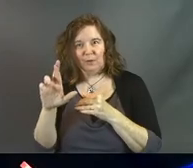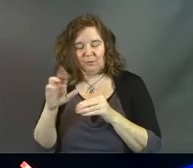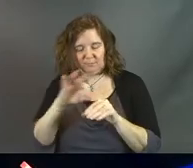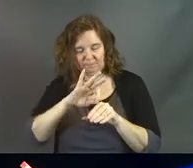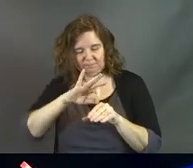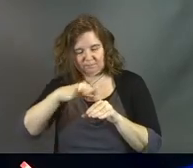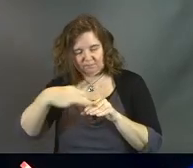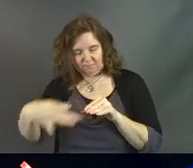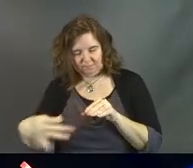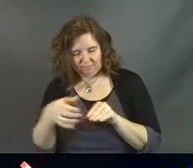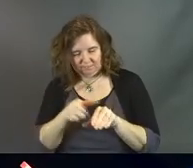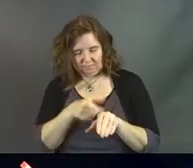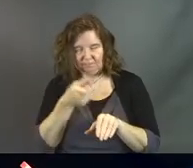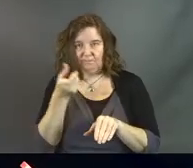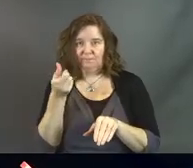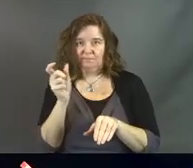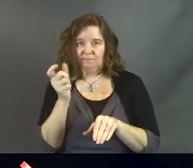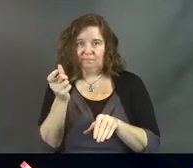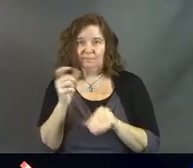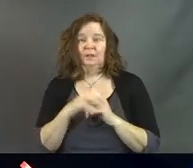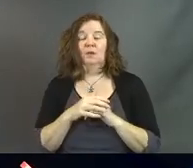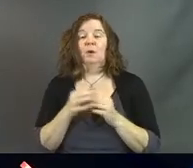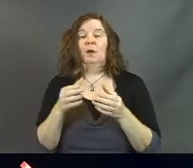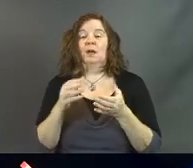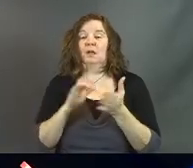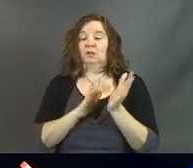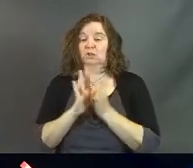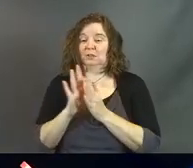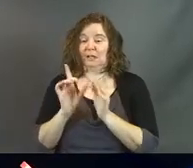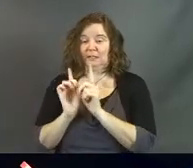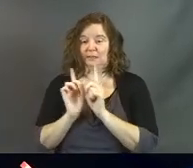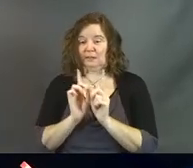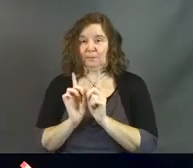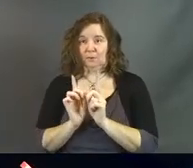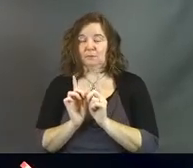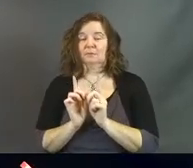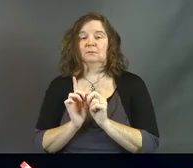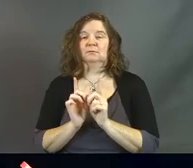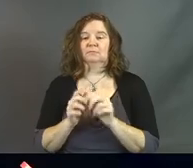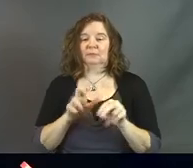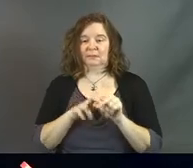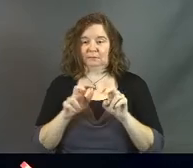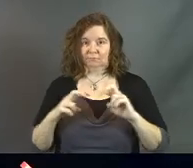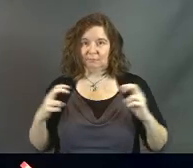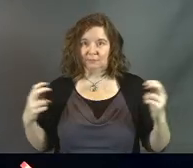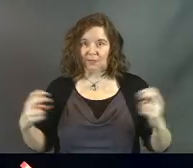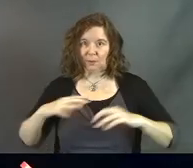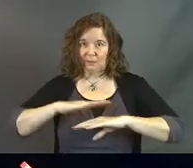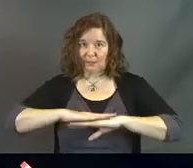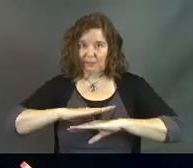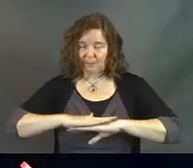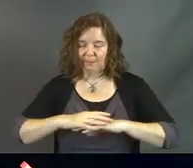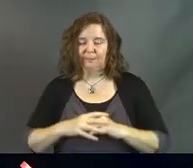to tear that back. And so as Jesus and his disciples sat around the table,